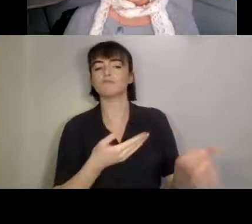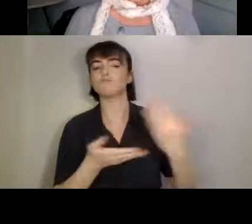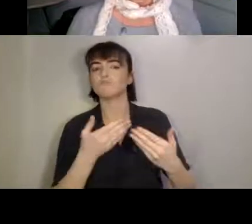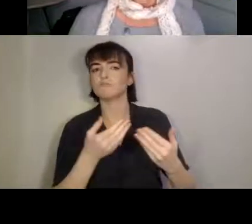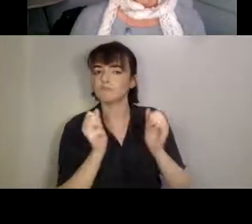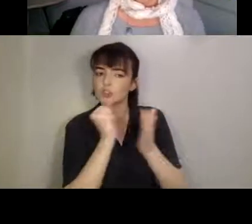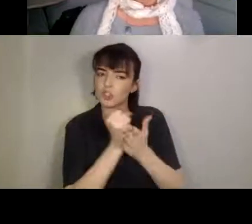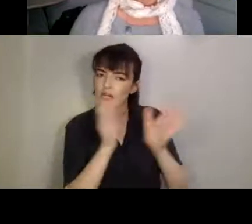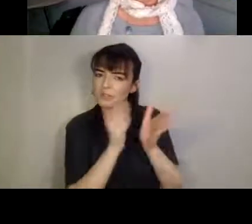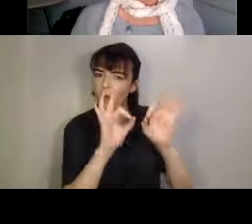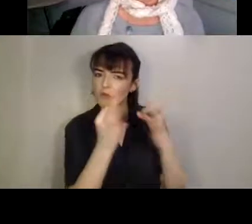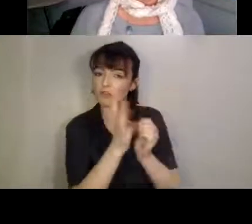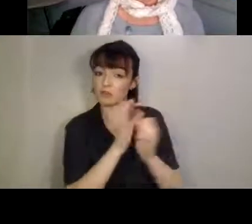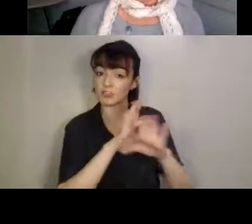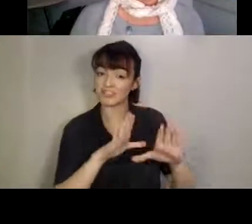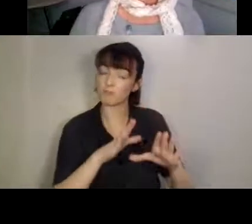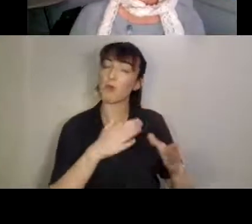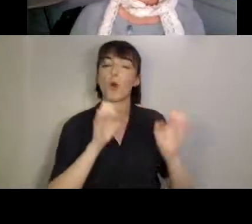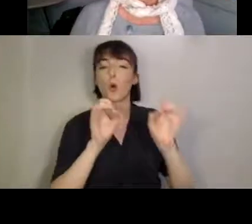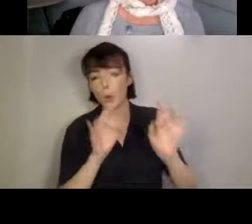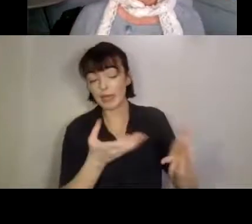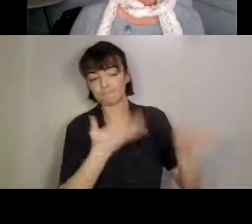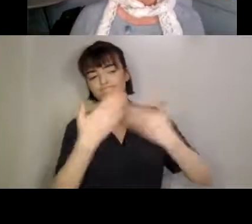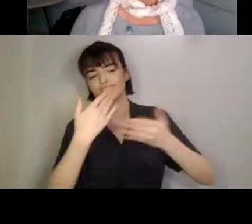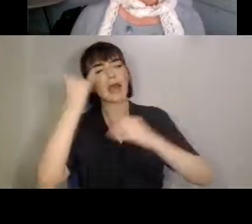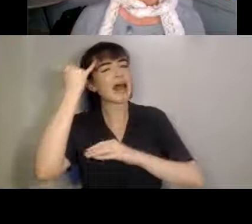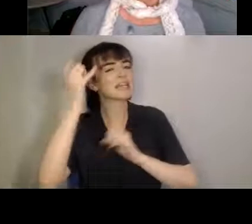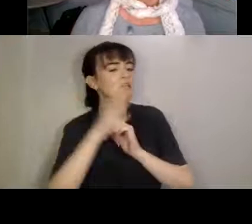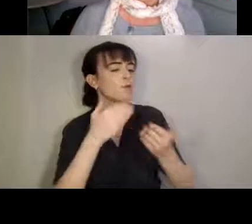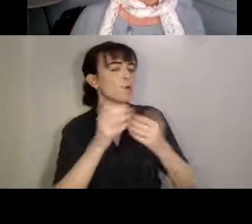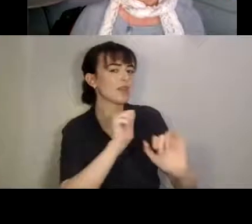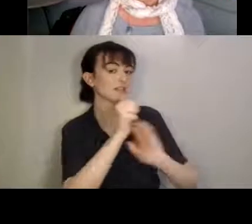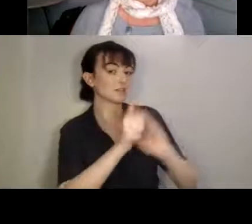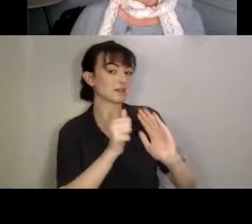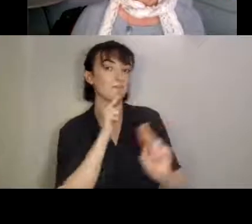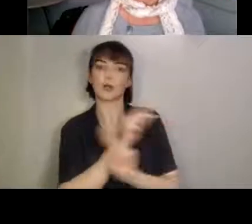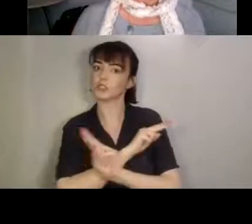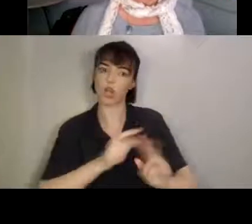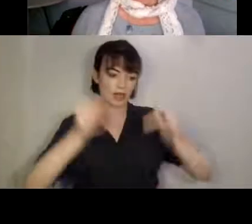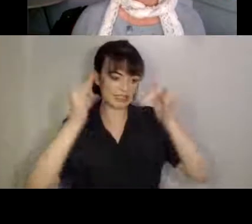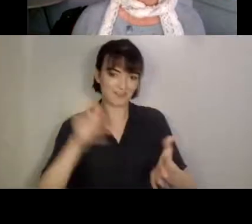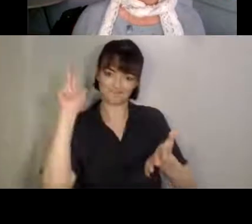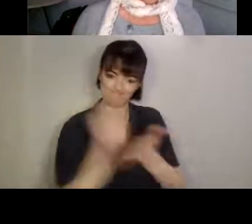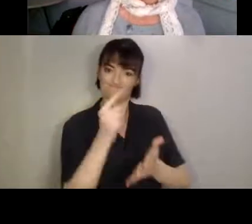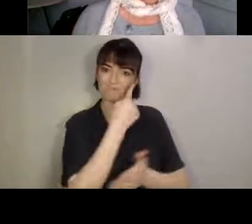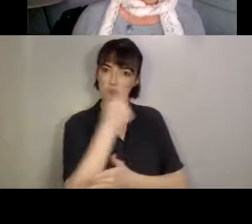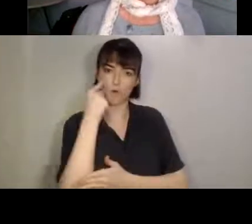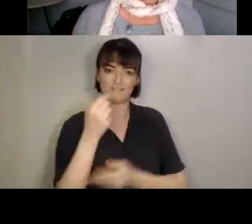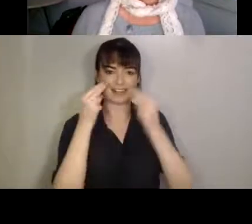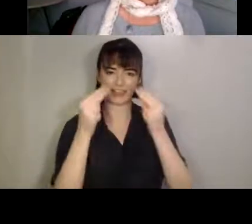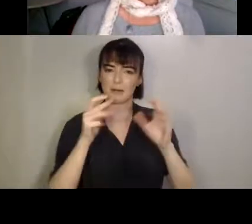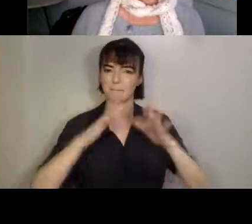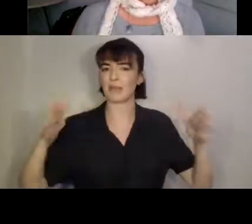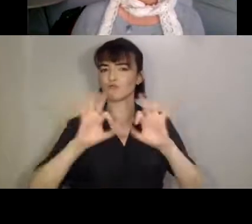be achieving at a certain age, but it's not as definitive as if you have larger samples.